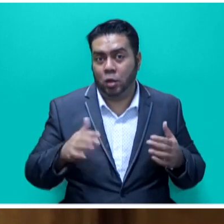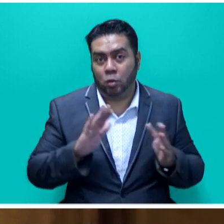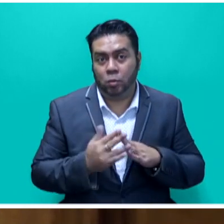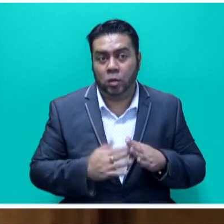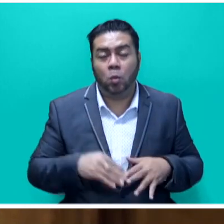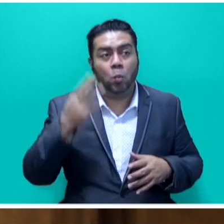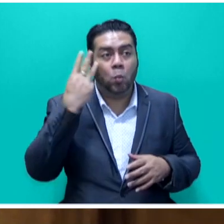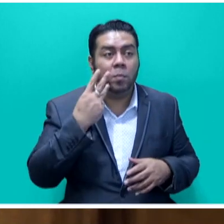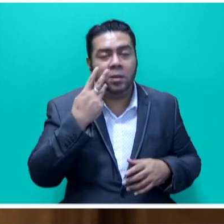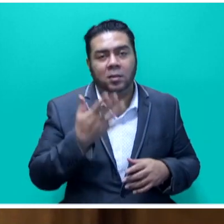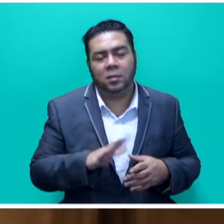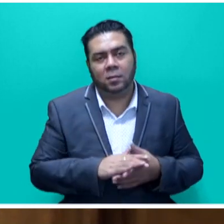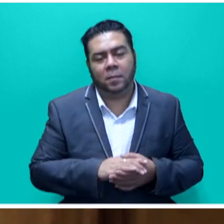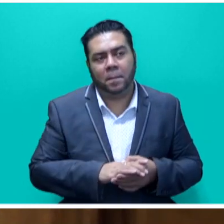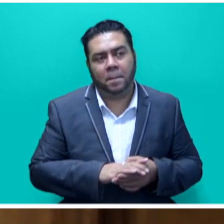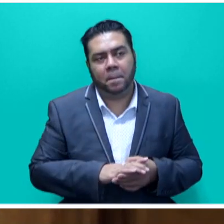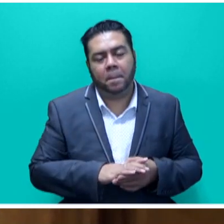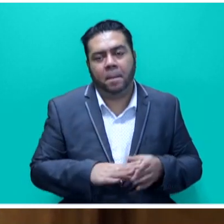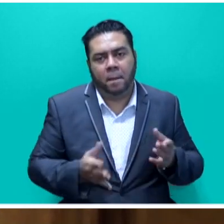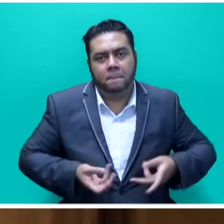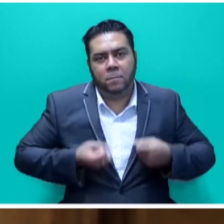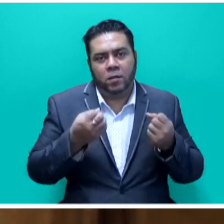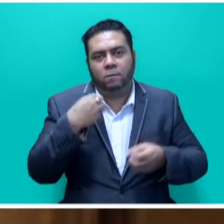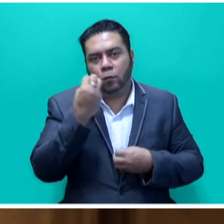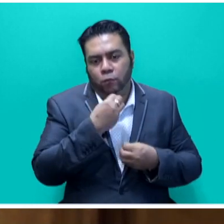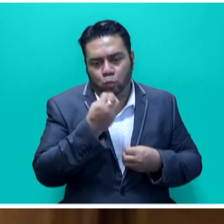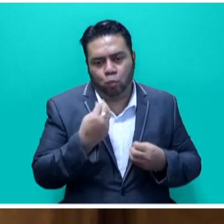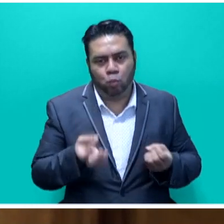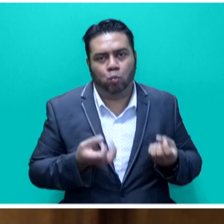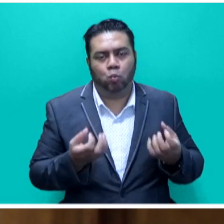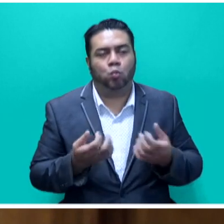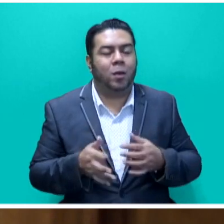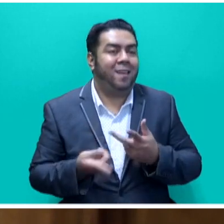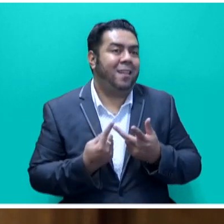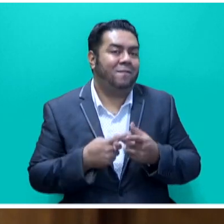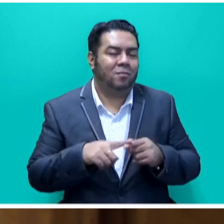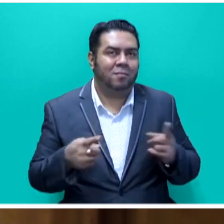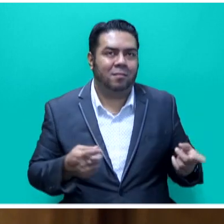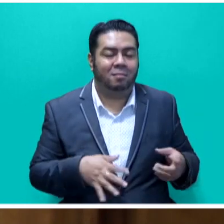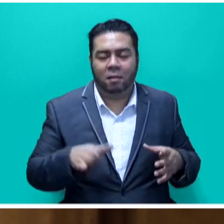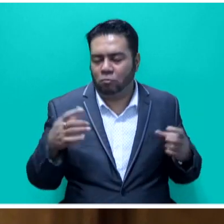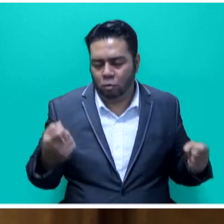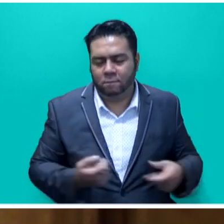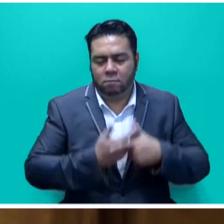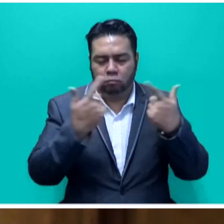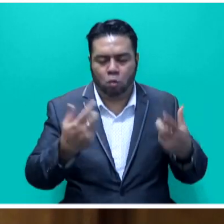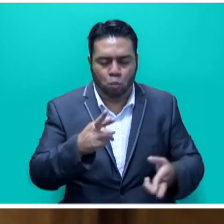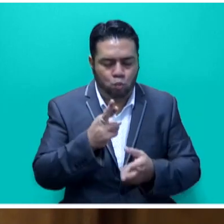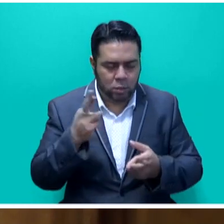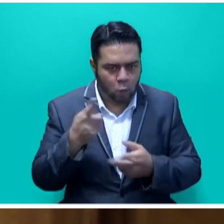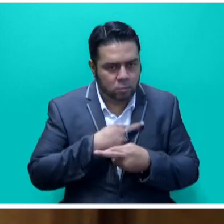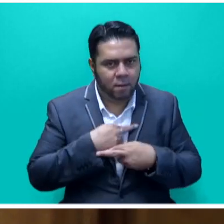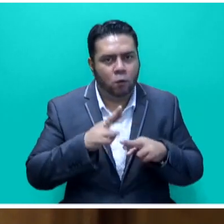are primary food producers and providers of water and cooking fuel for their families. Therefore, they need to have greater responsibilities for families